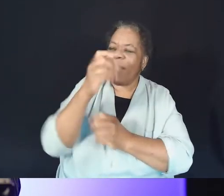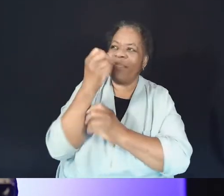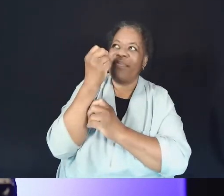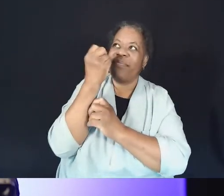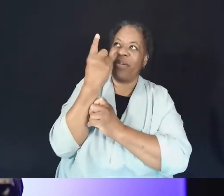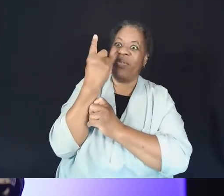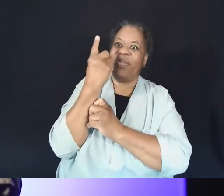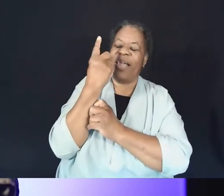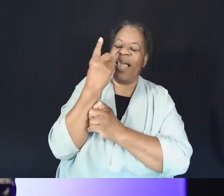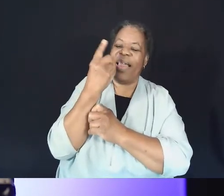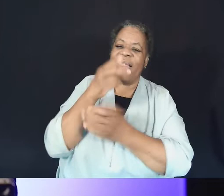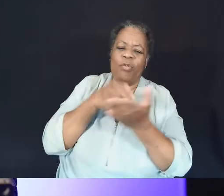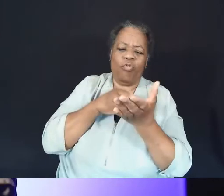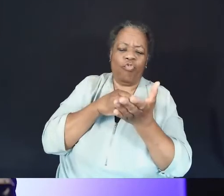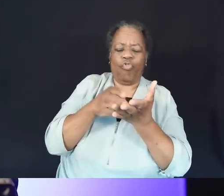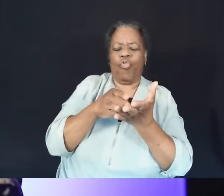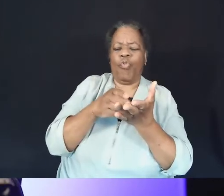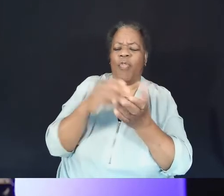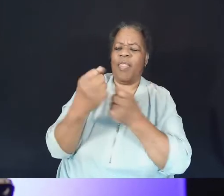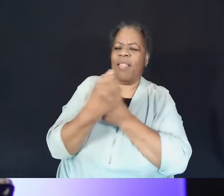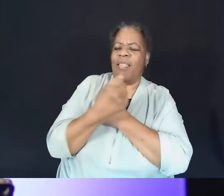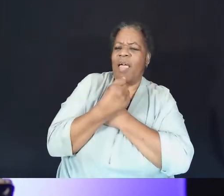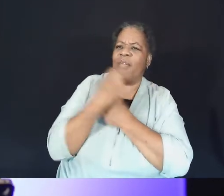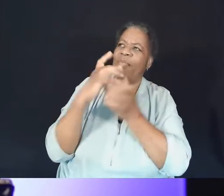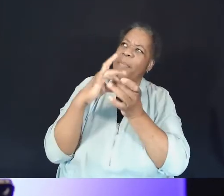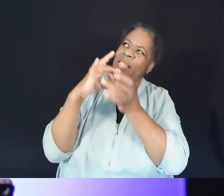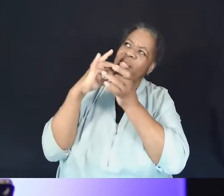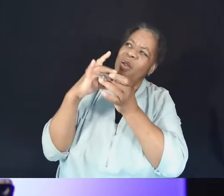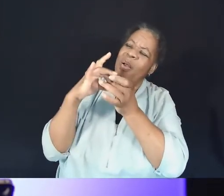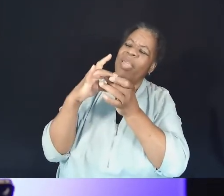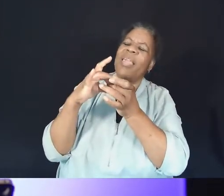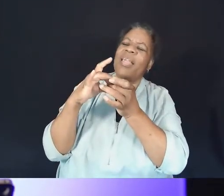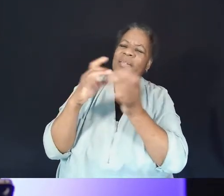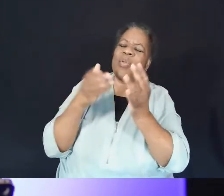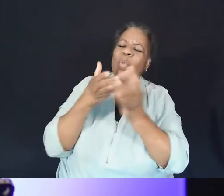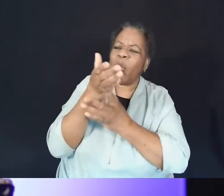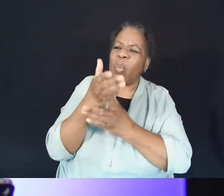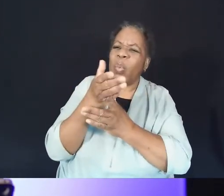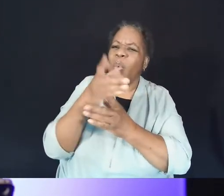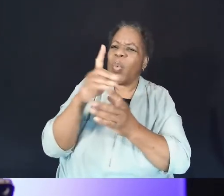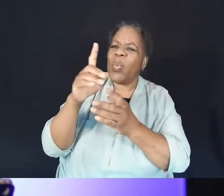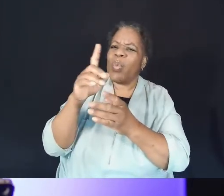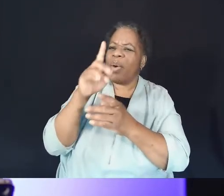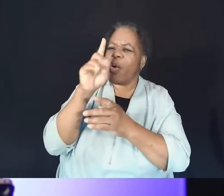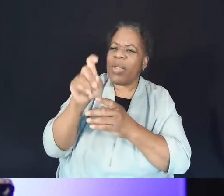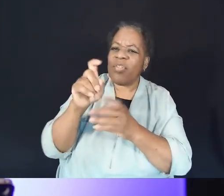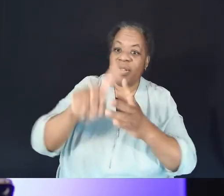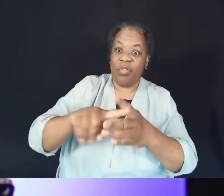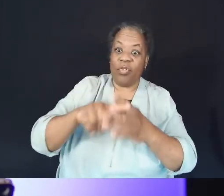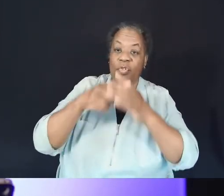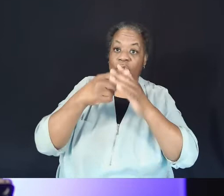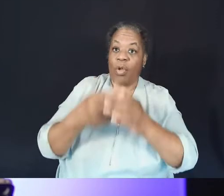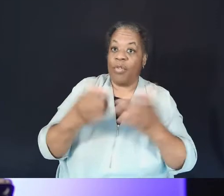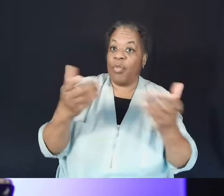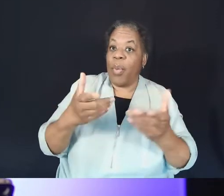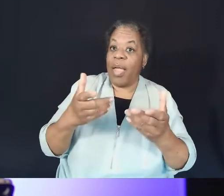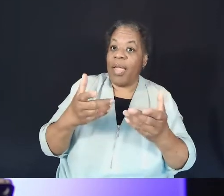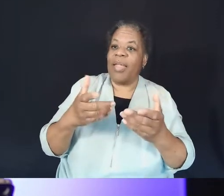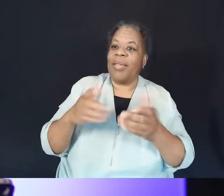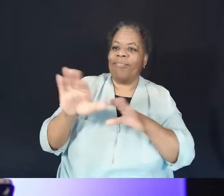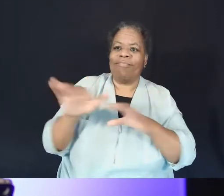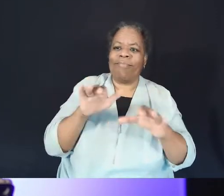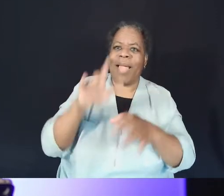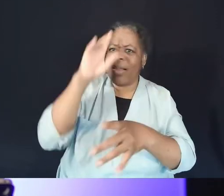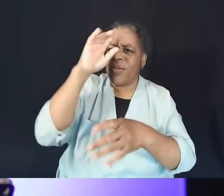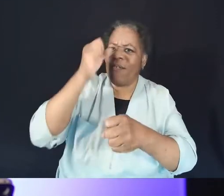and love and belonging is found. But it starts with an act of faith and the courage it takes to